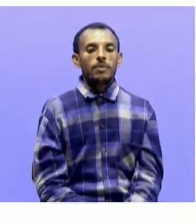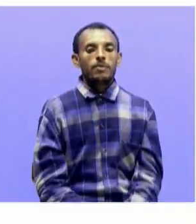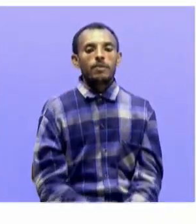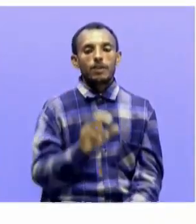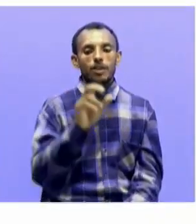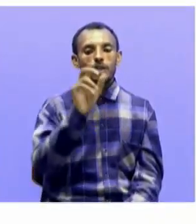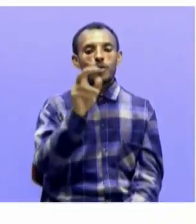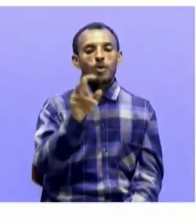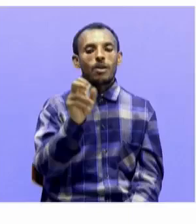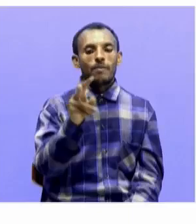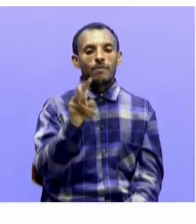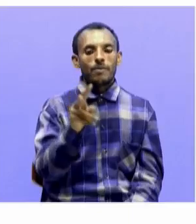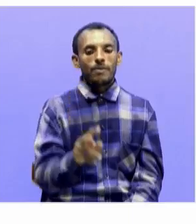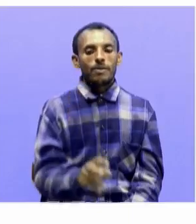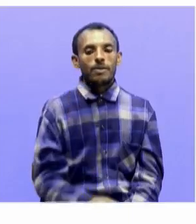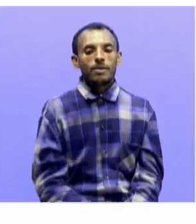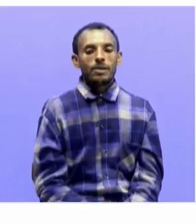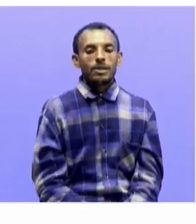12,